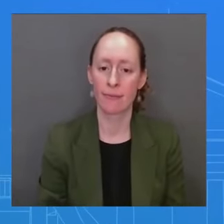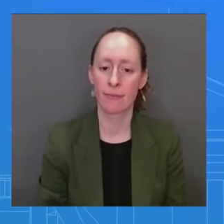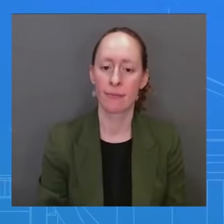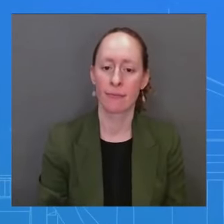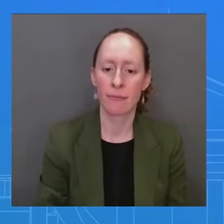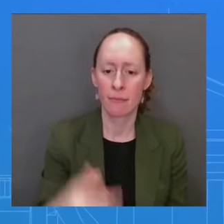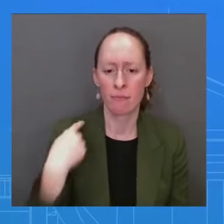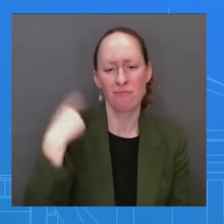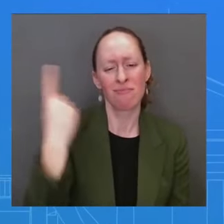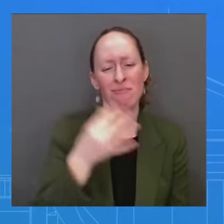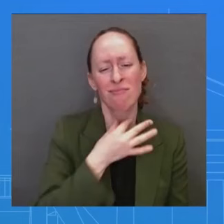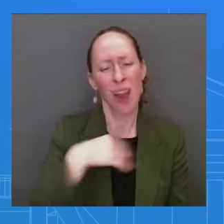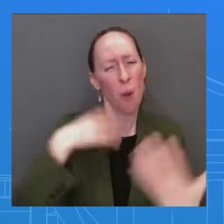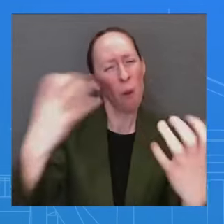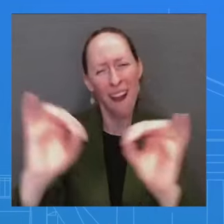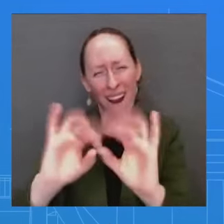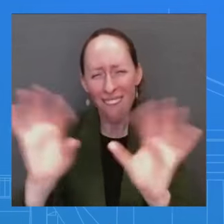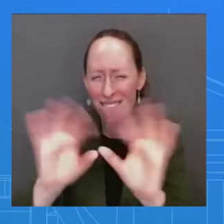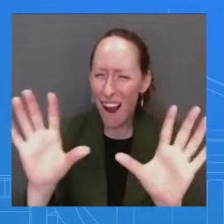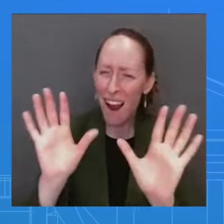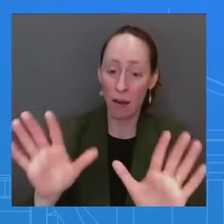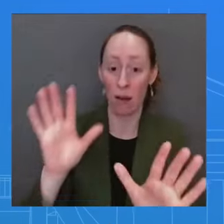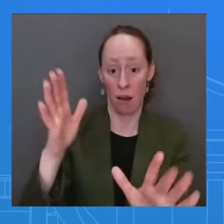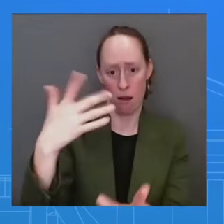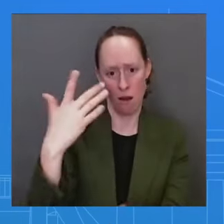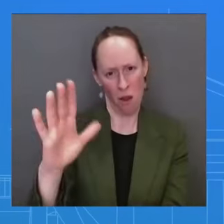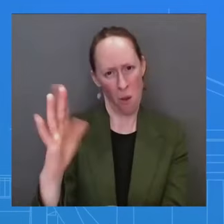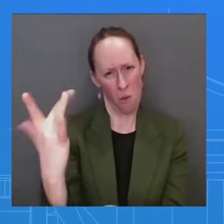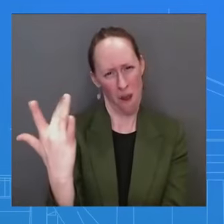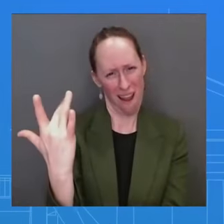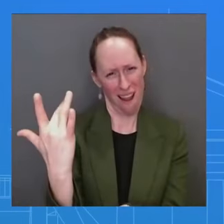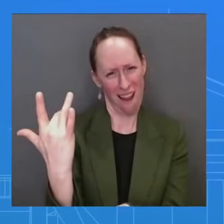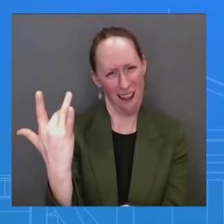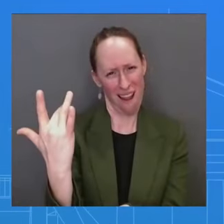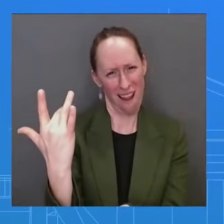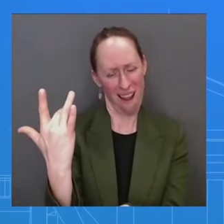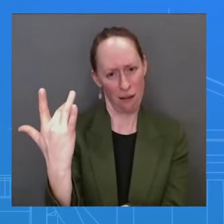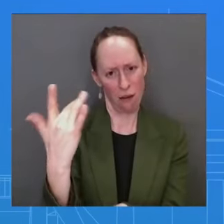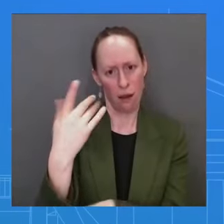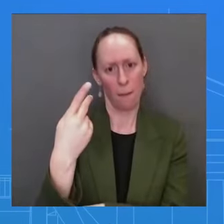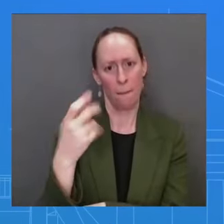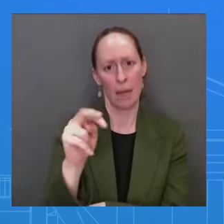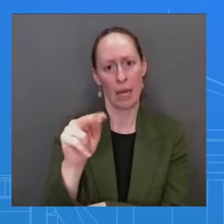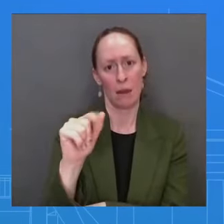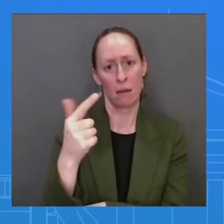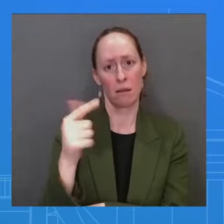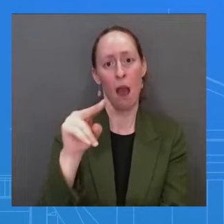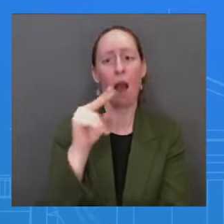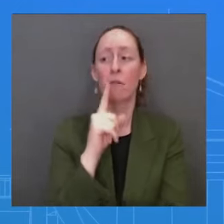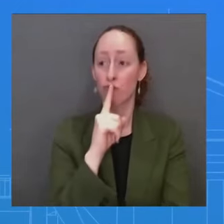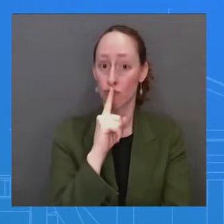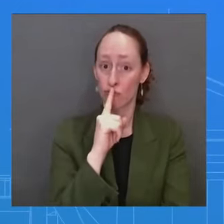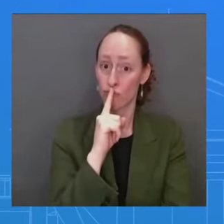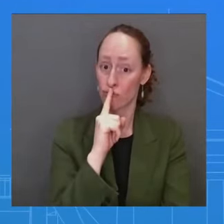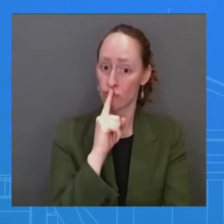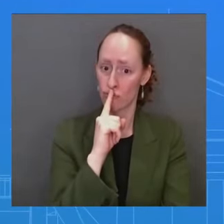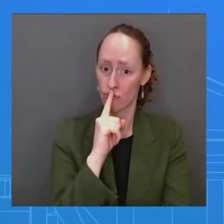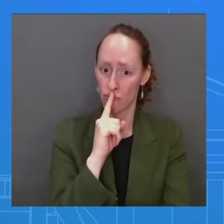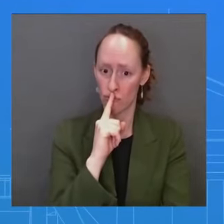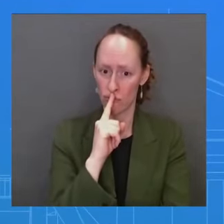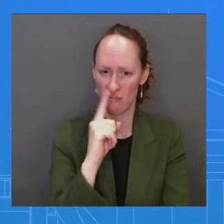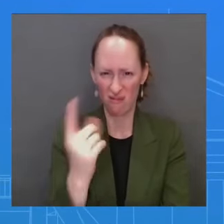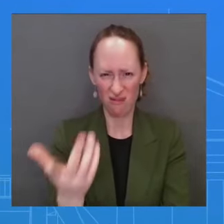people ask why, did the Pentagon just decline to give the information? Did Austin not say anything? The call